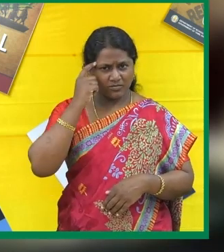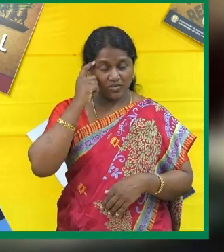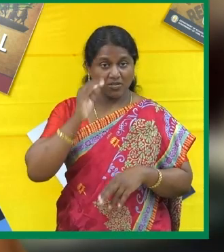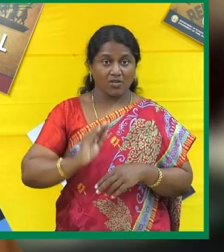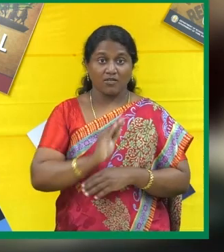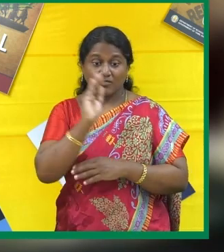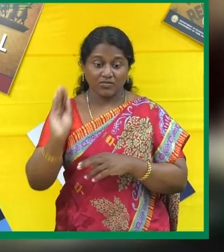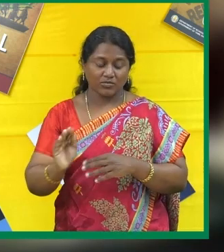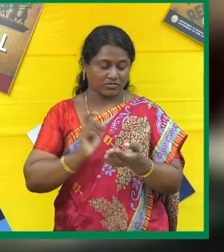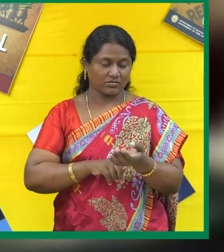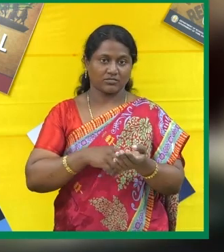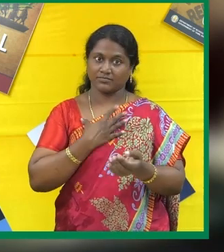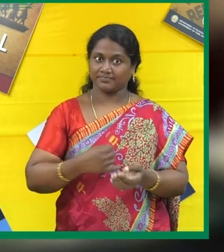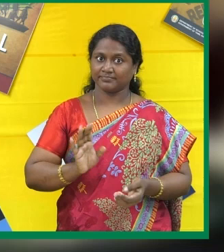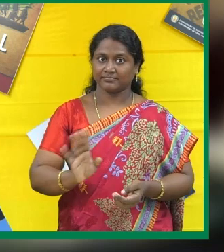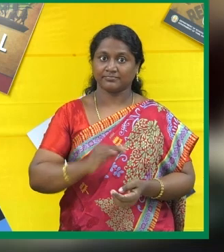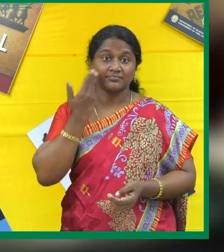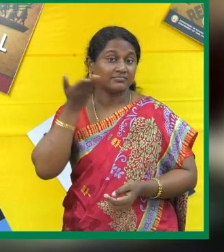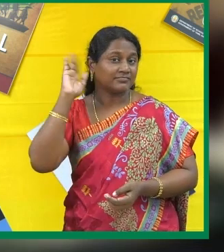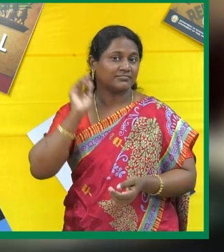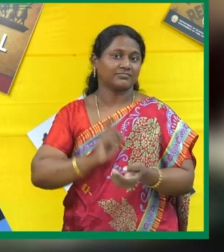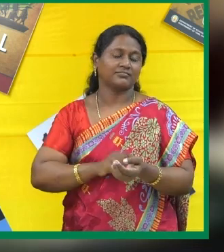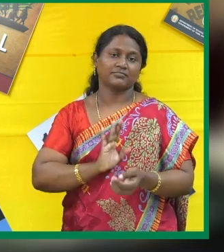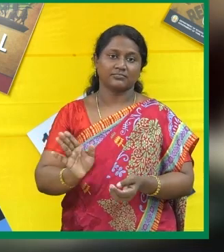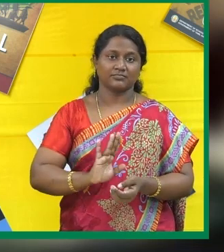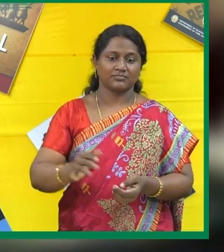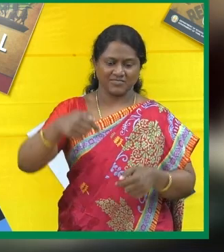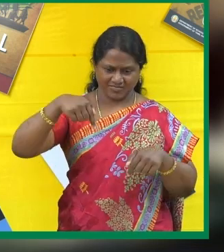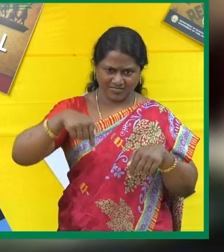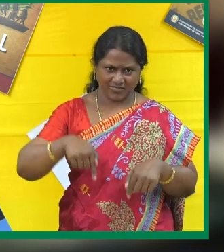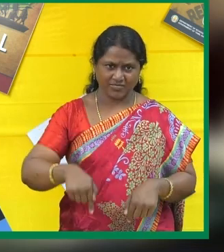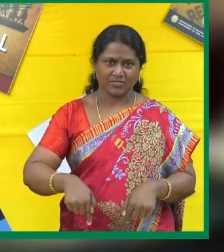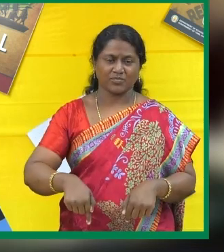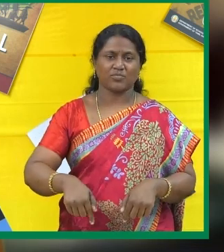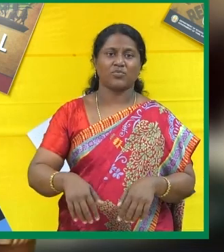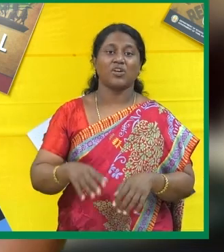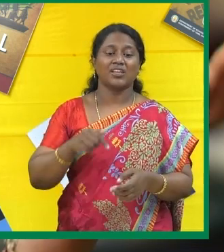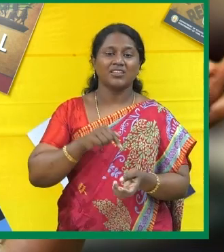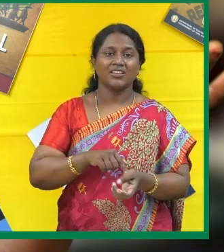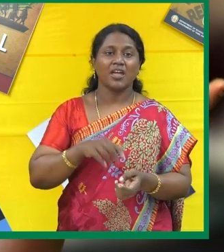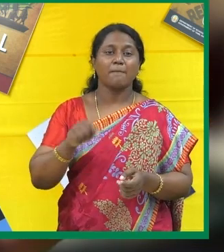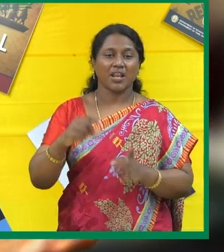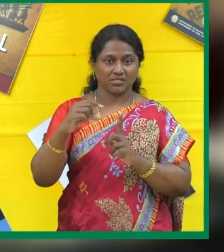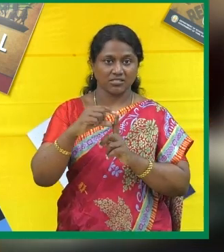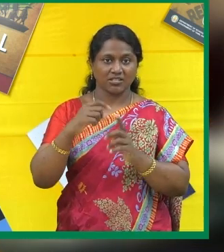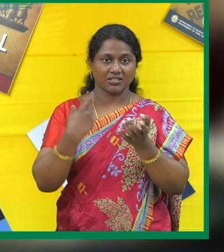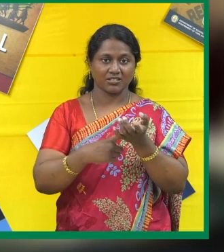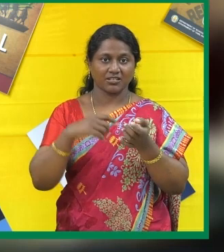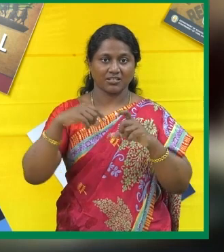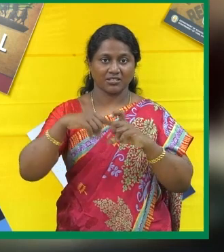the fear for the future. Don't have the tears for the past,